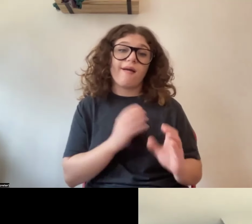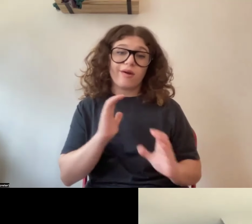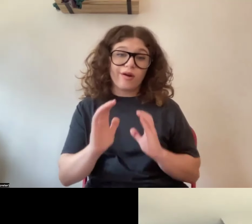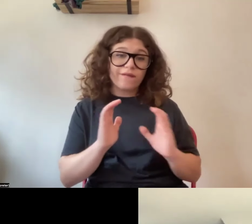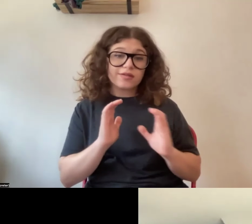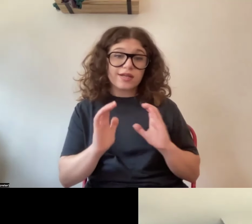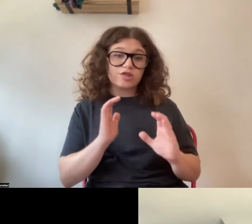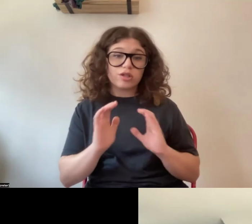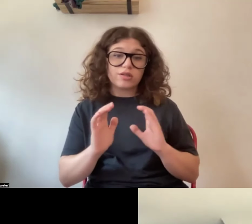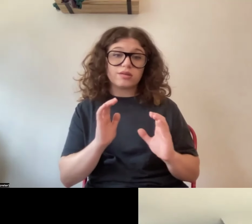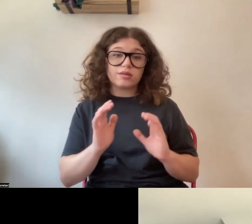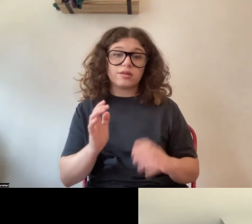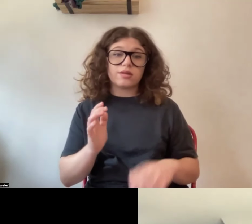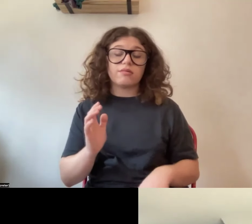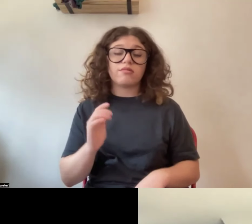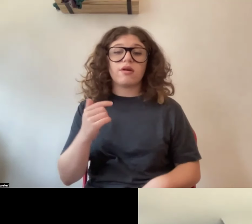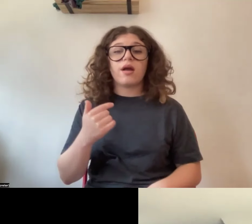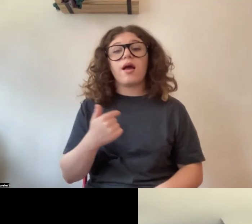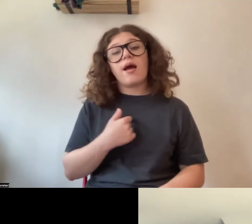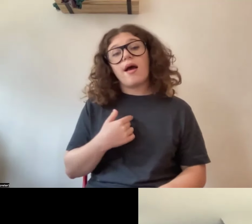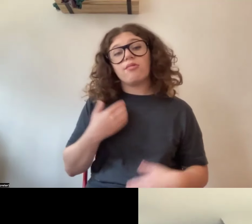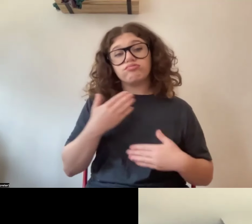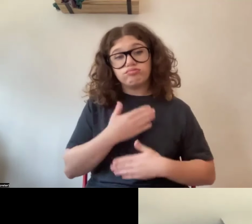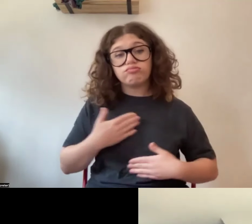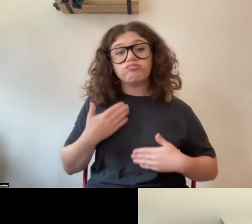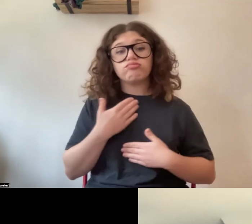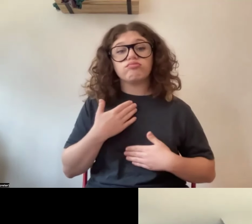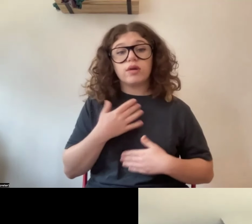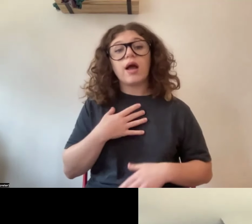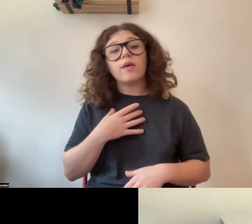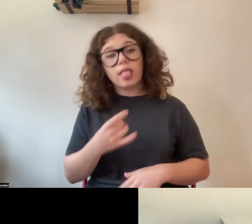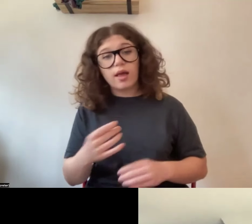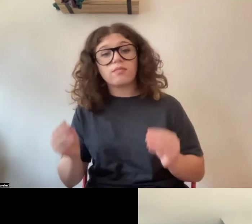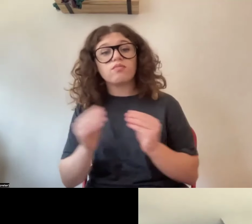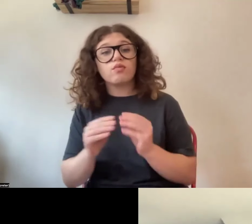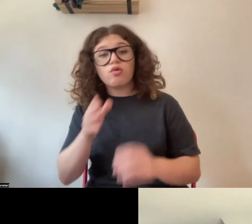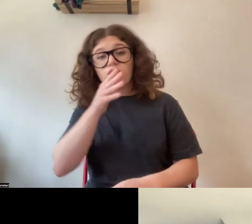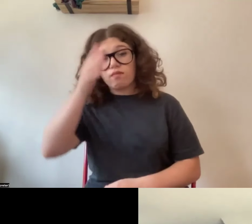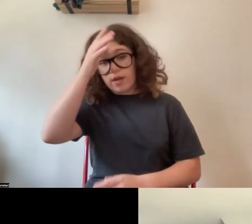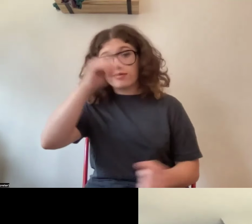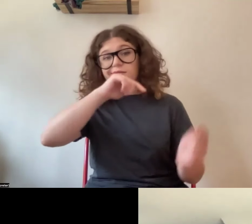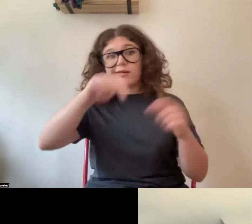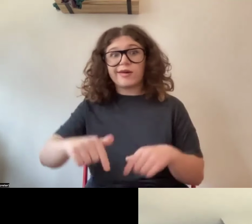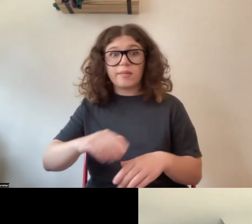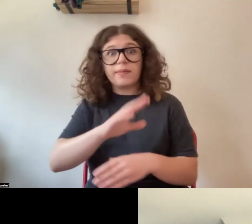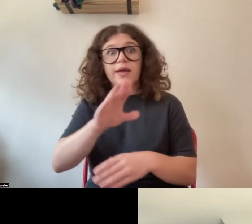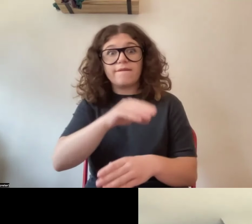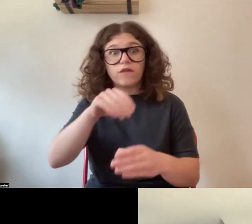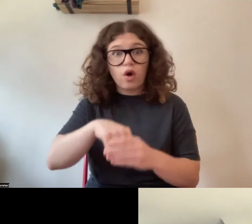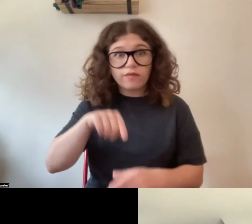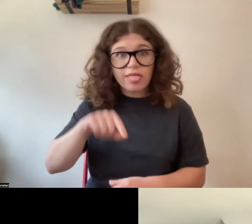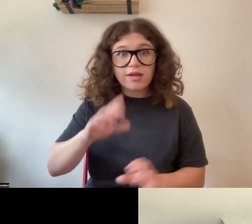hubiera gustado que I más would have padres se hubieran liked unido a more parents to esta come conversación today to porque this es algo conversation que because it is debemos de something that